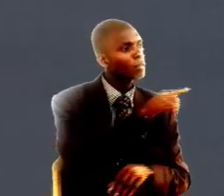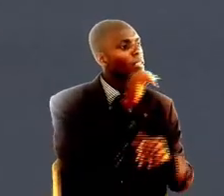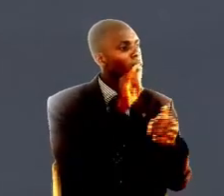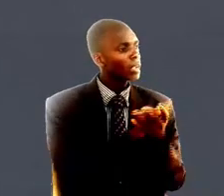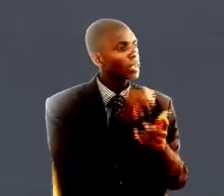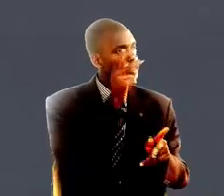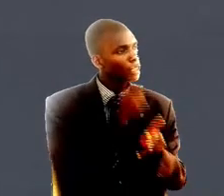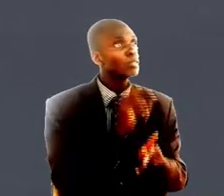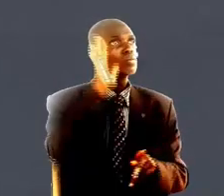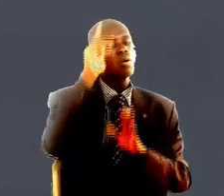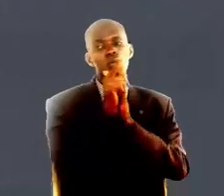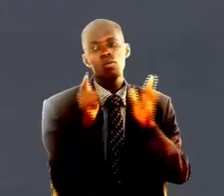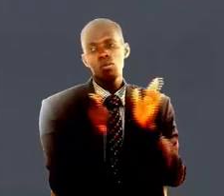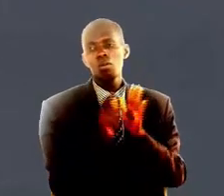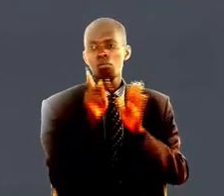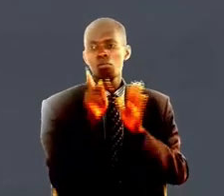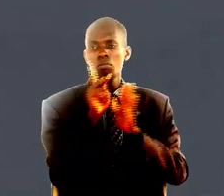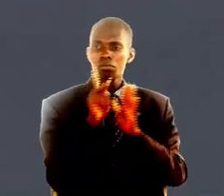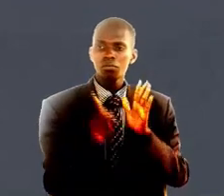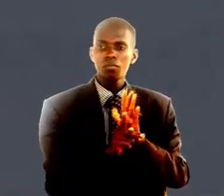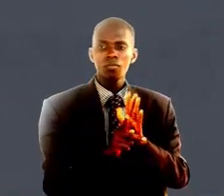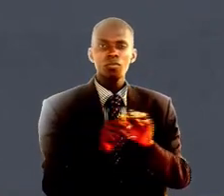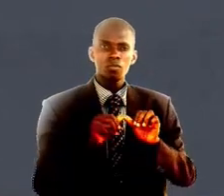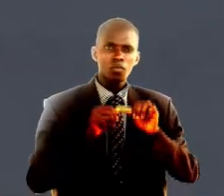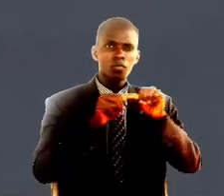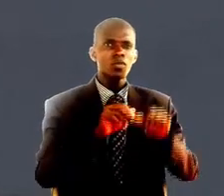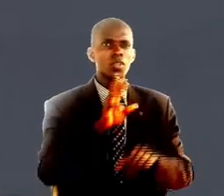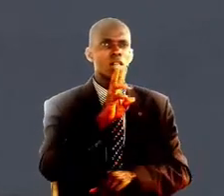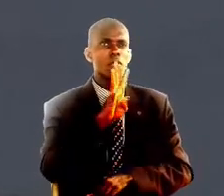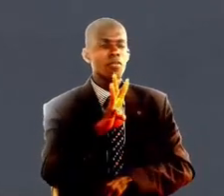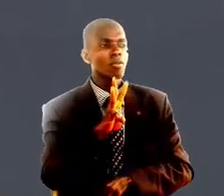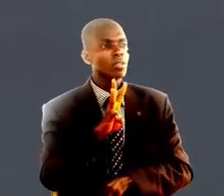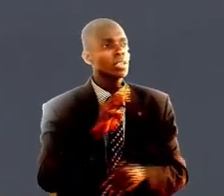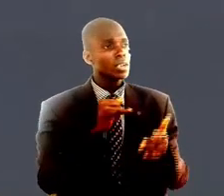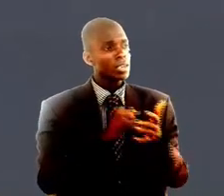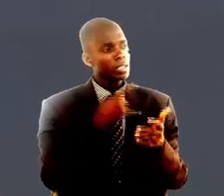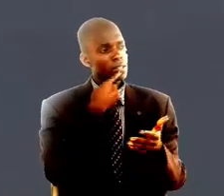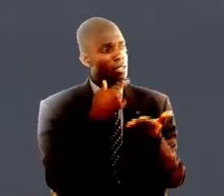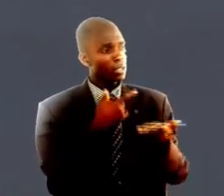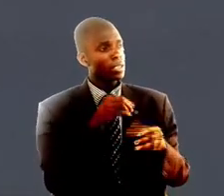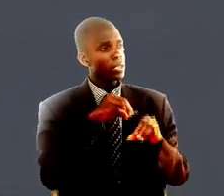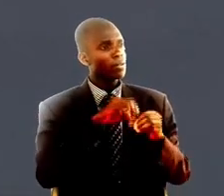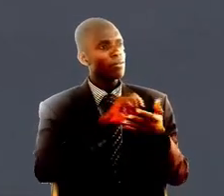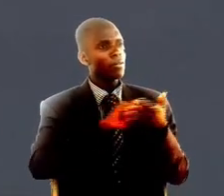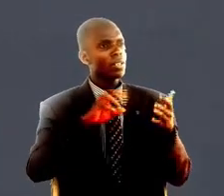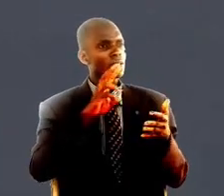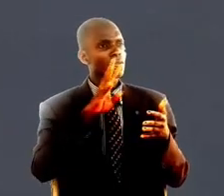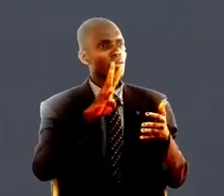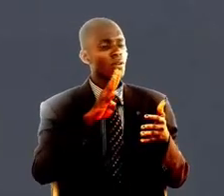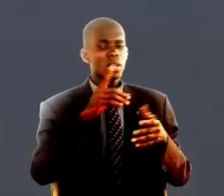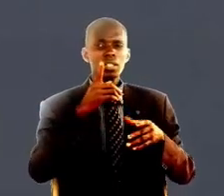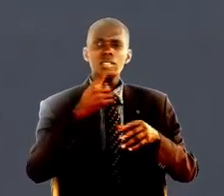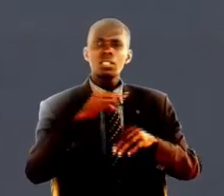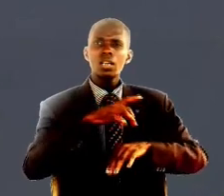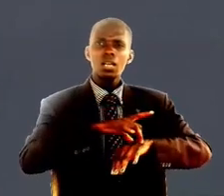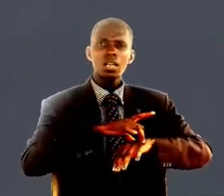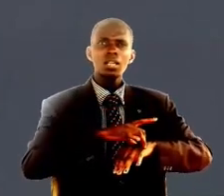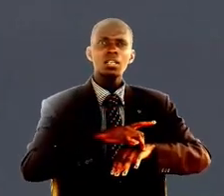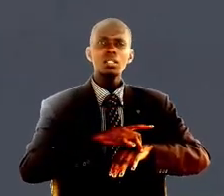thy precepts. And then in verse 64, it tells us there, the earth, O